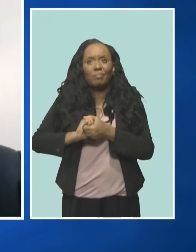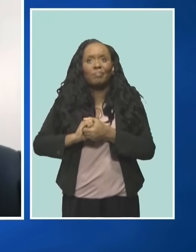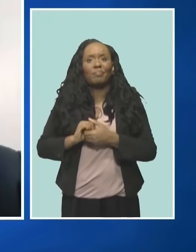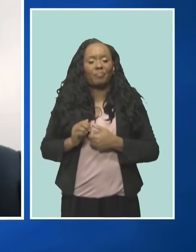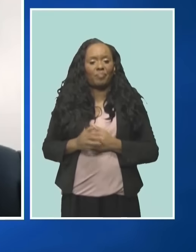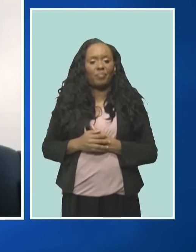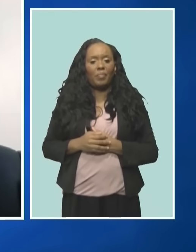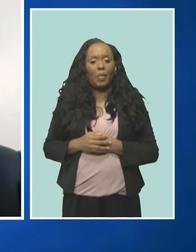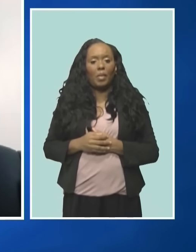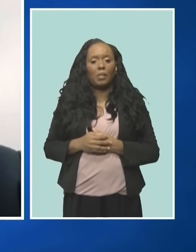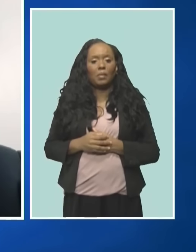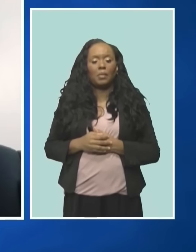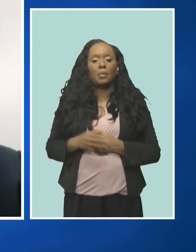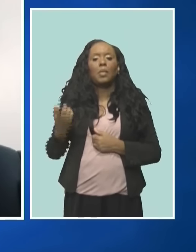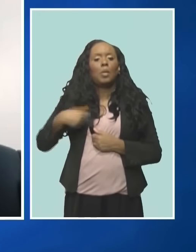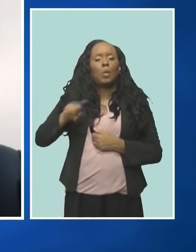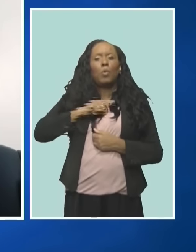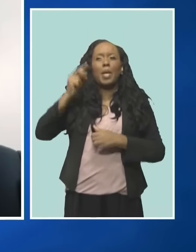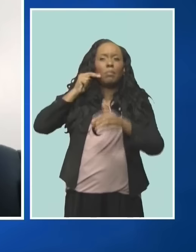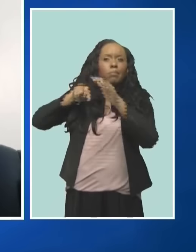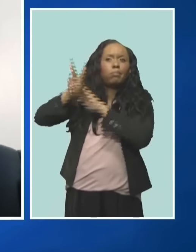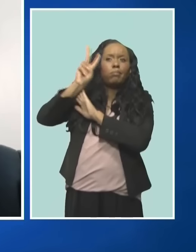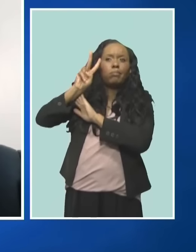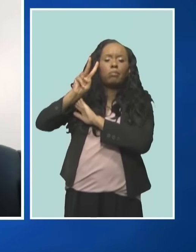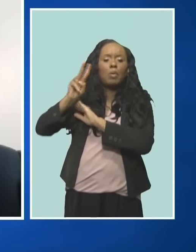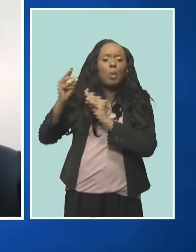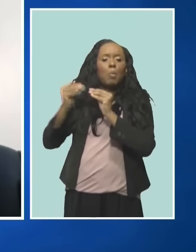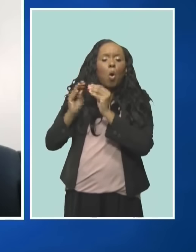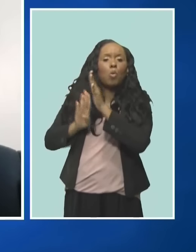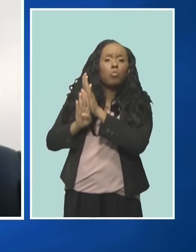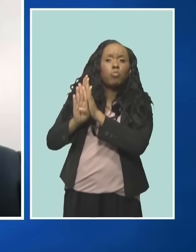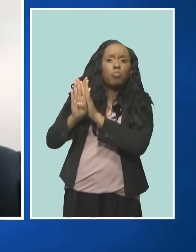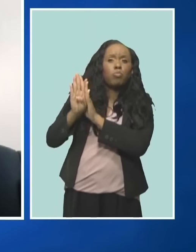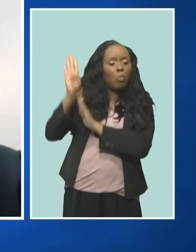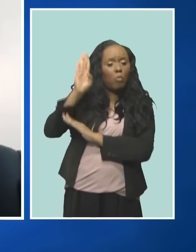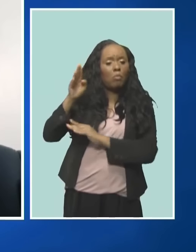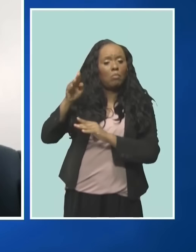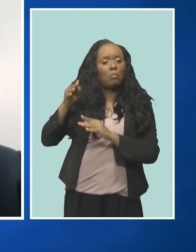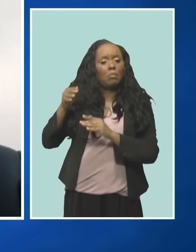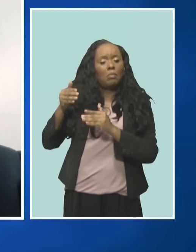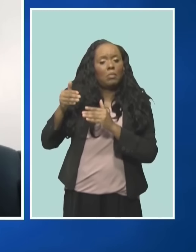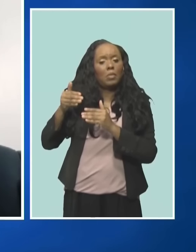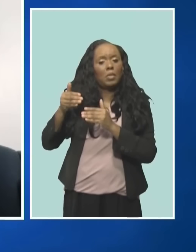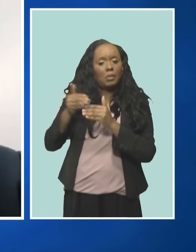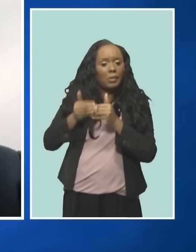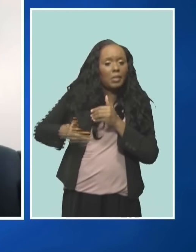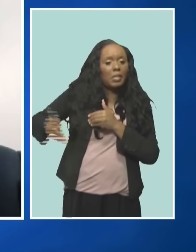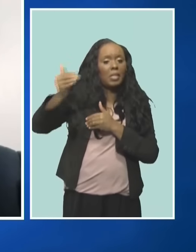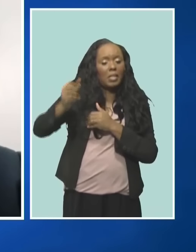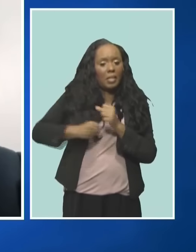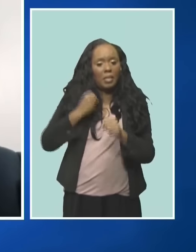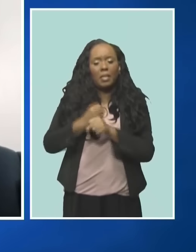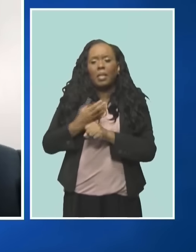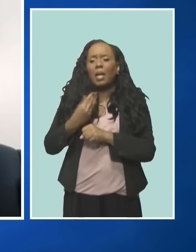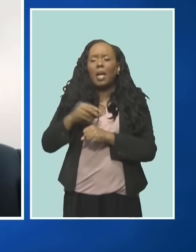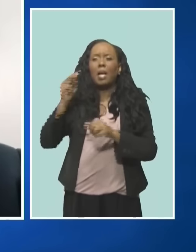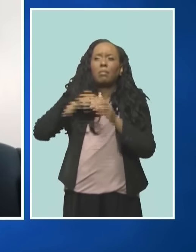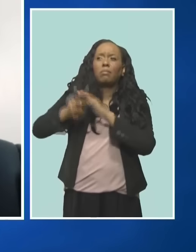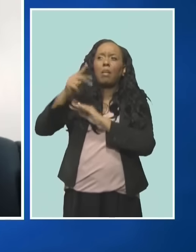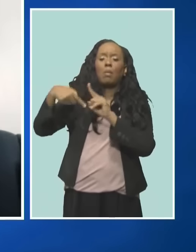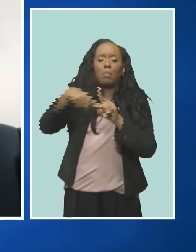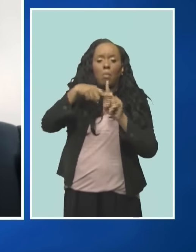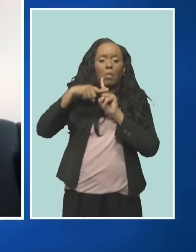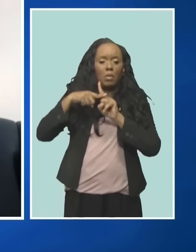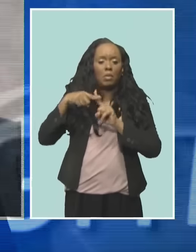NPHL anticipates continued growth throughout the remainder of 2024 and maintains a positive outlook for the